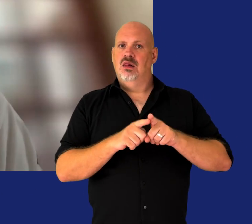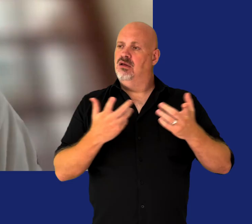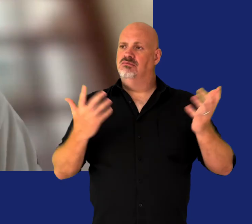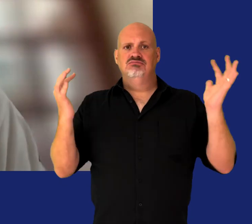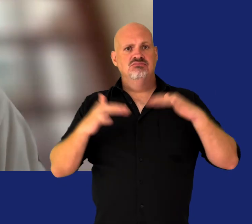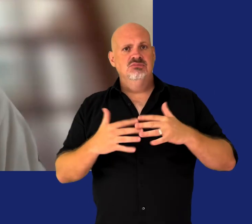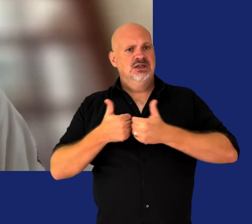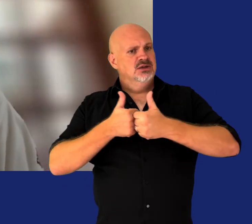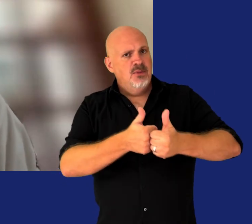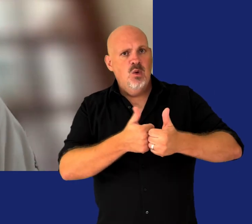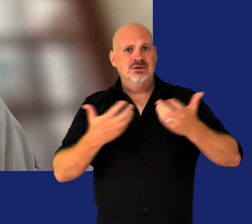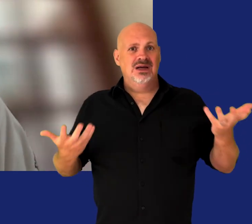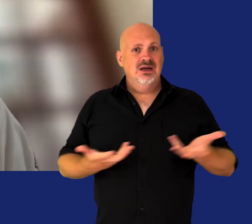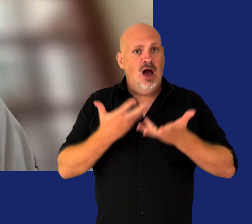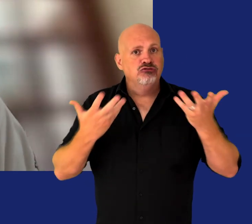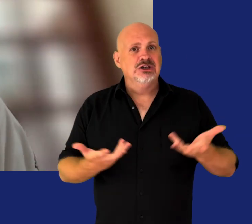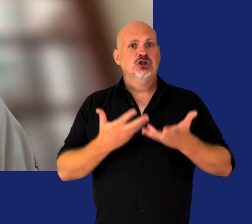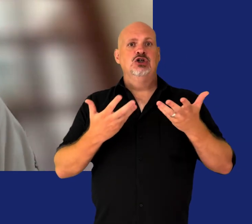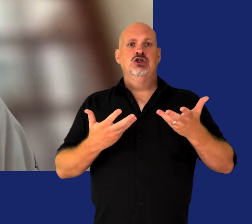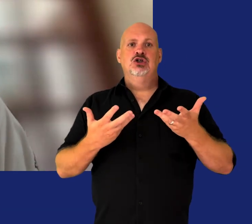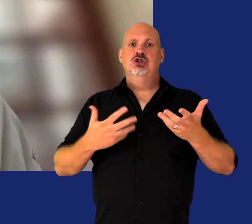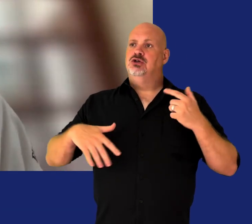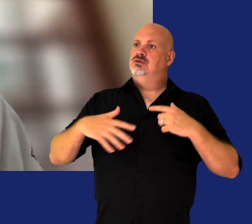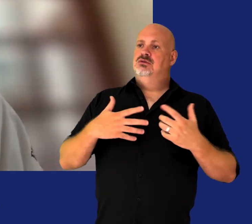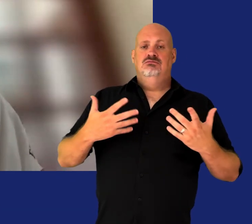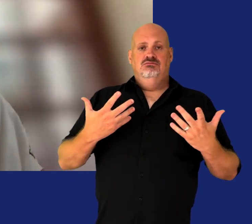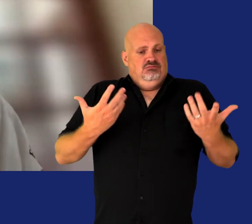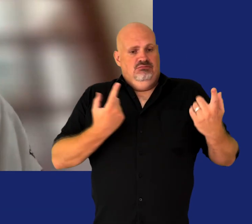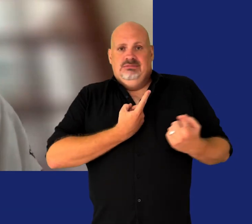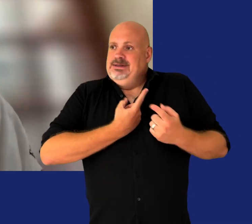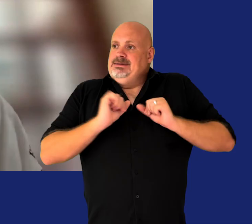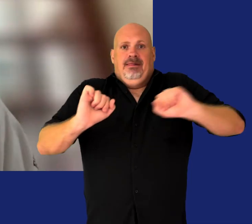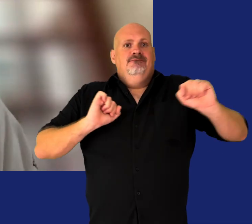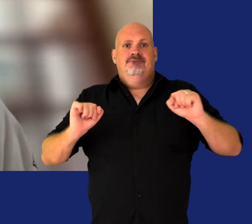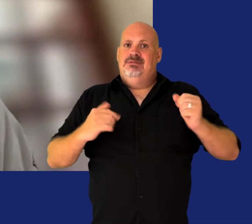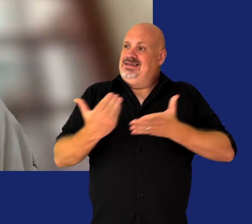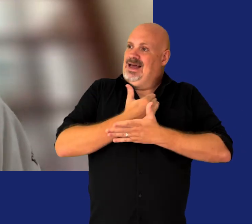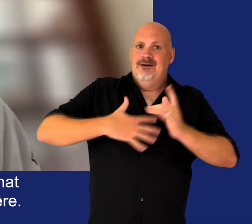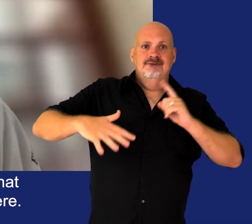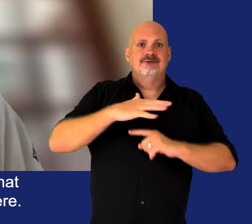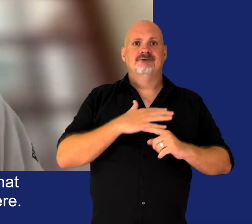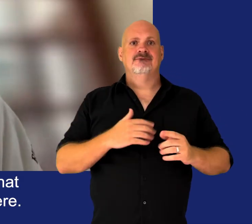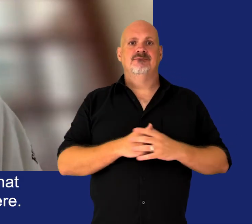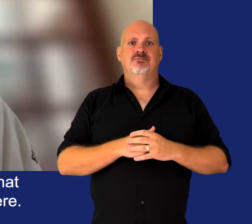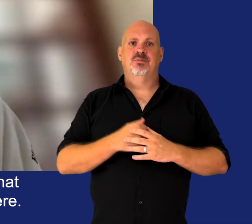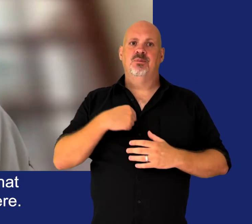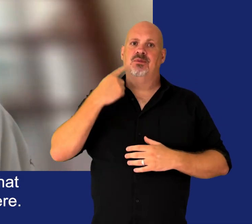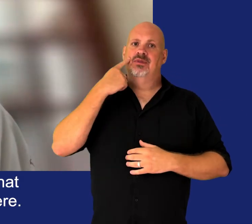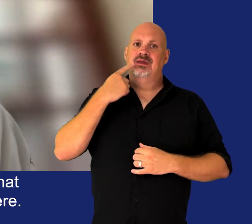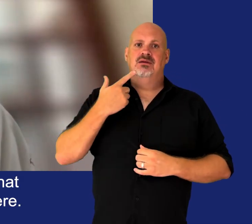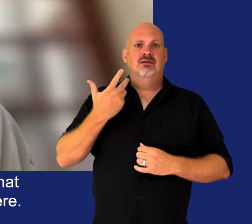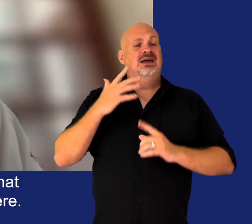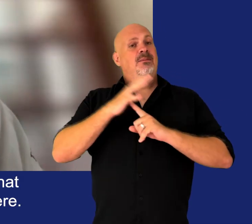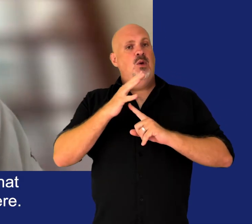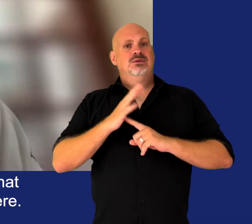there to support people and encourage people to be themselves in a safe space. And I think the key point to know